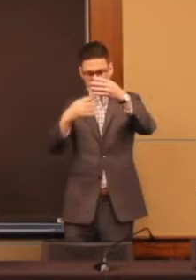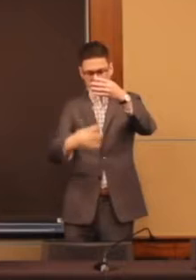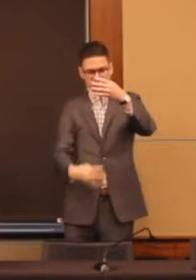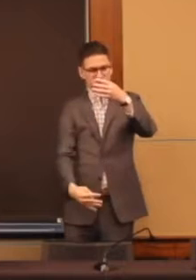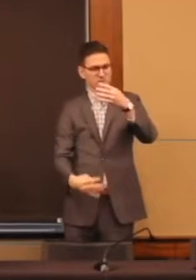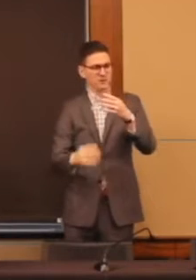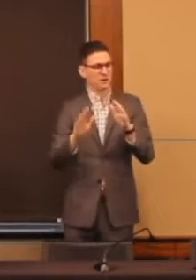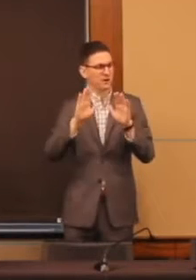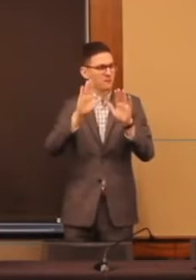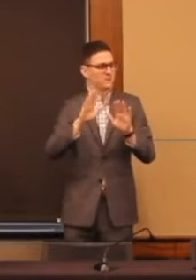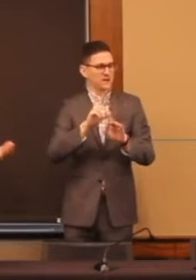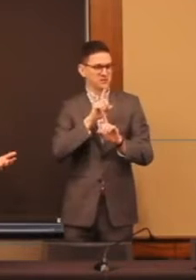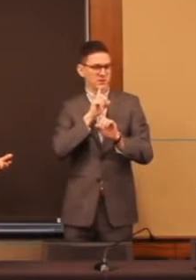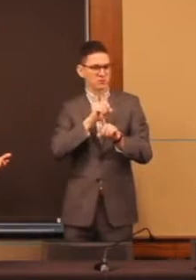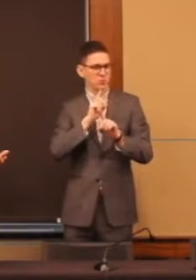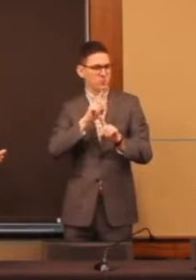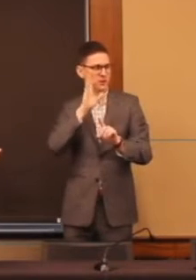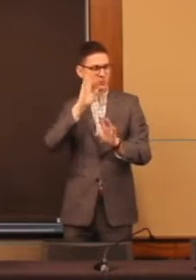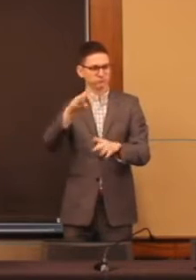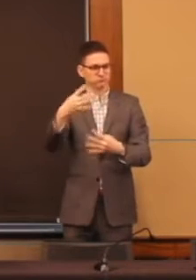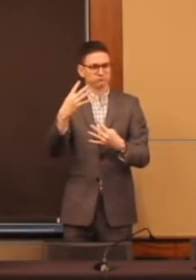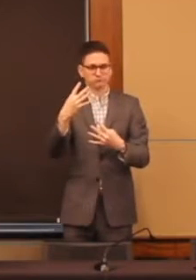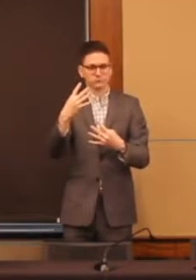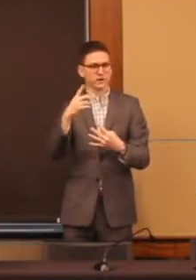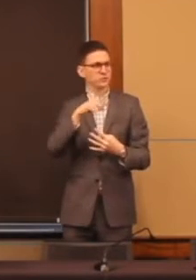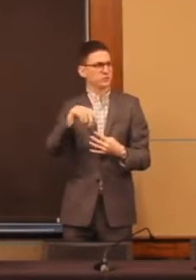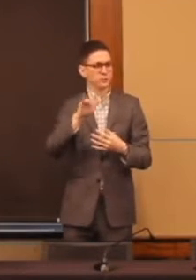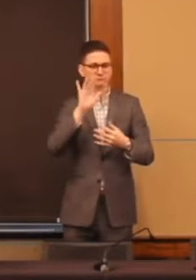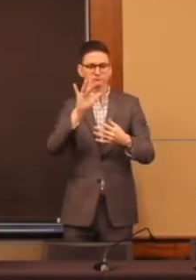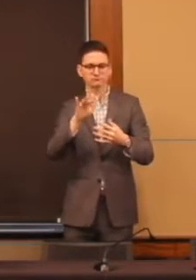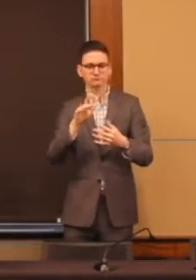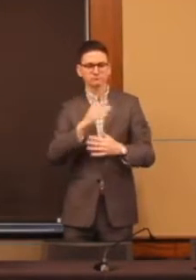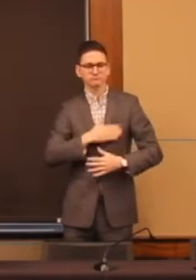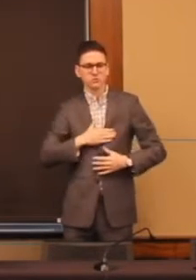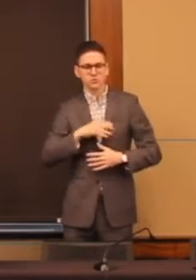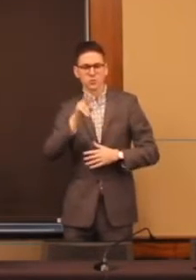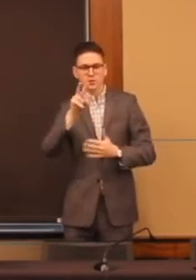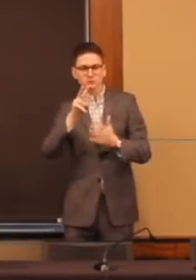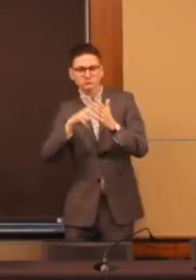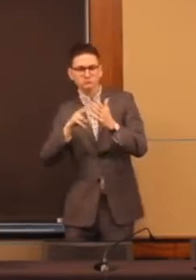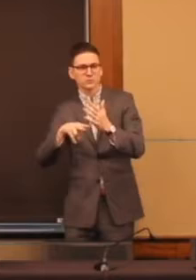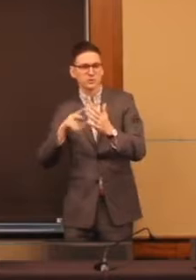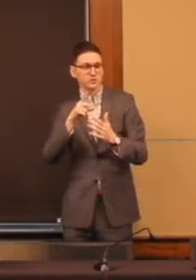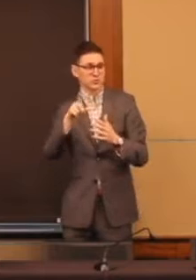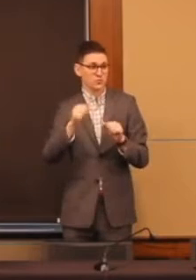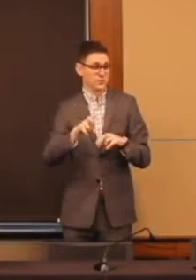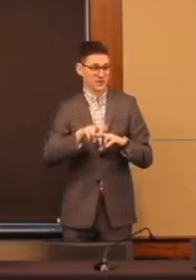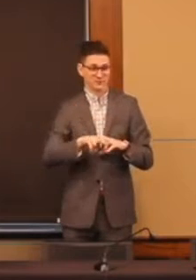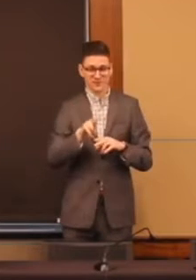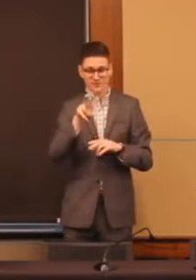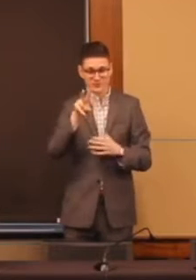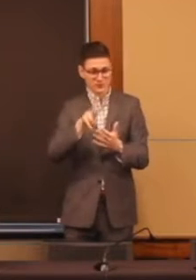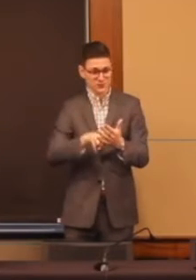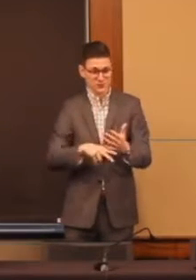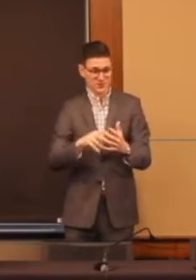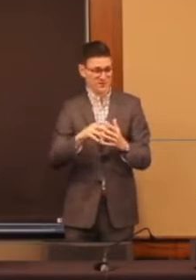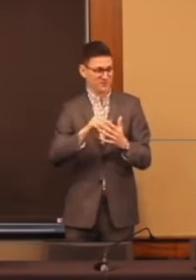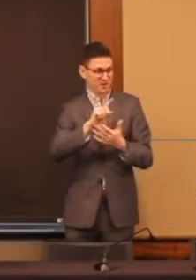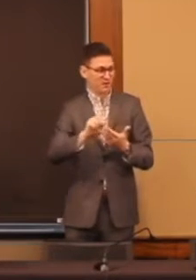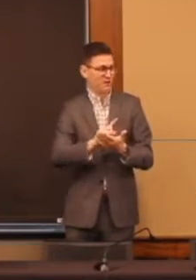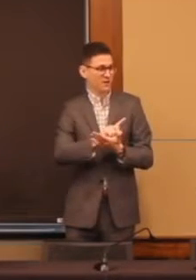terrific reporting becomes your enjoyment and a place where you can spend quite a lot of